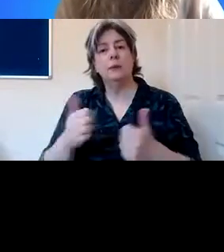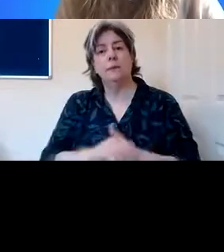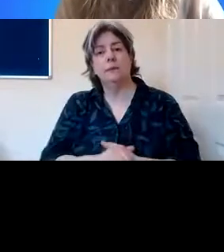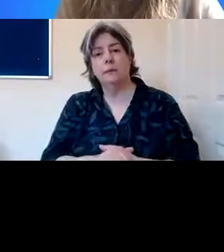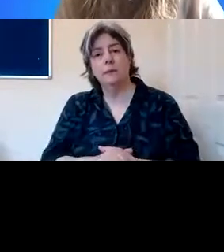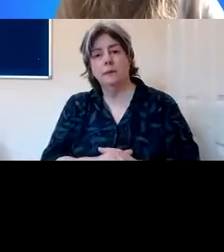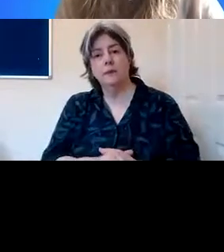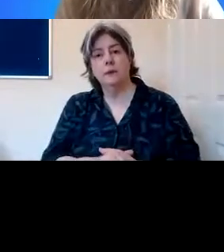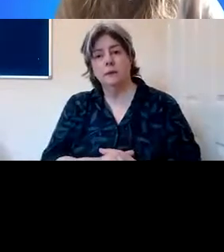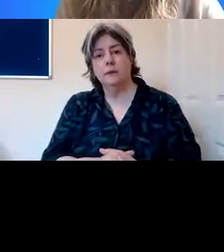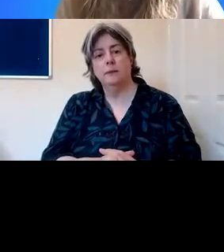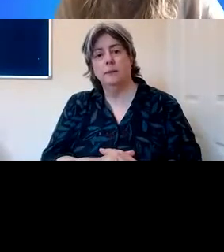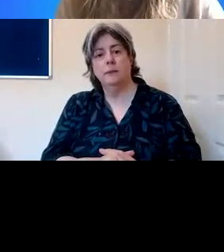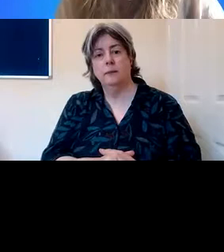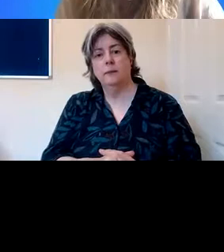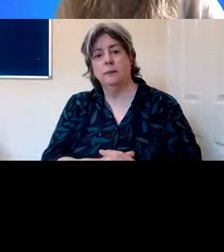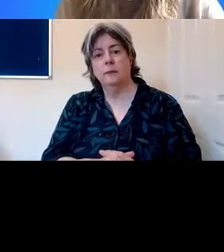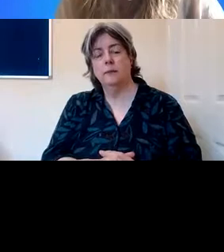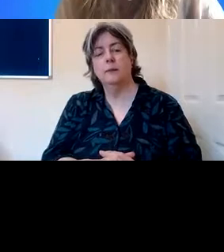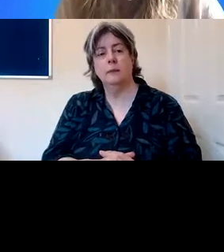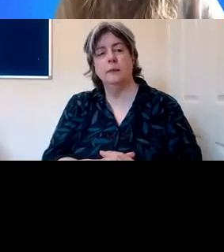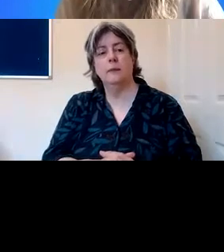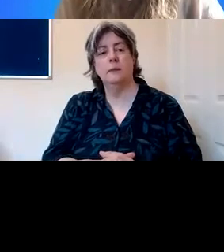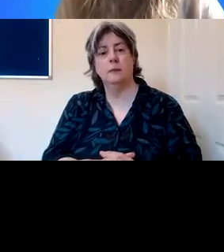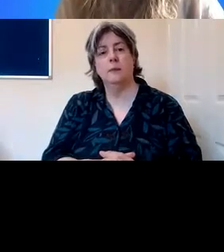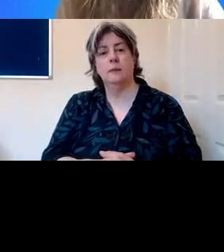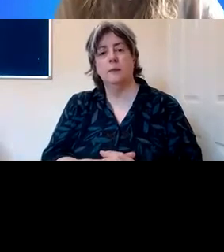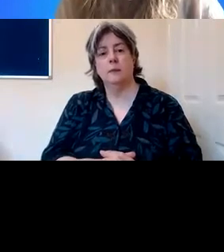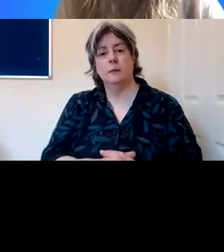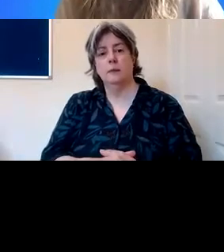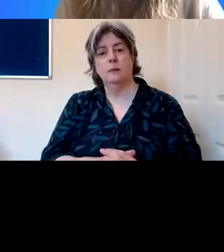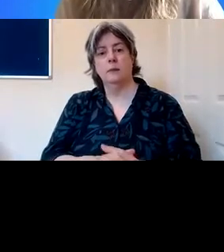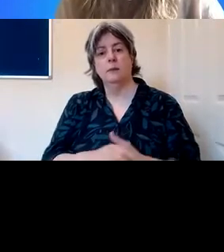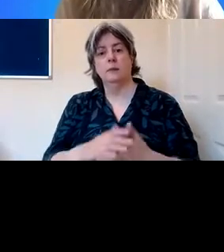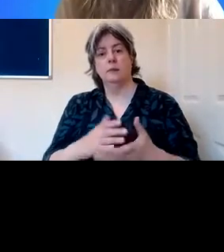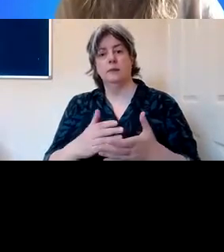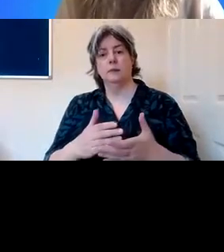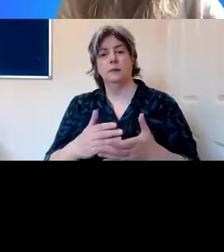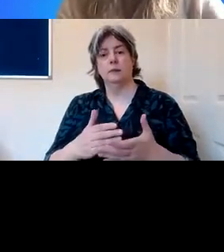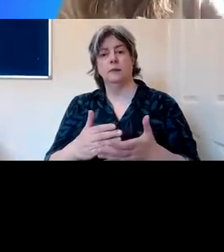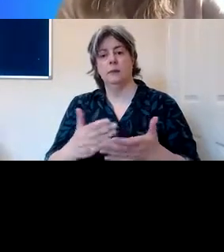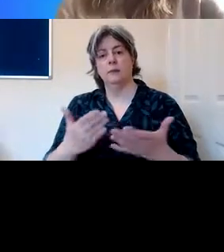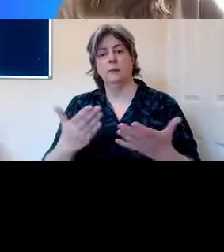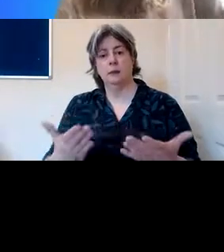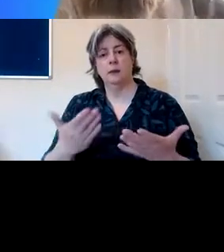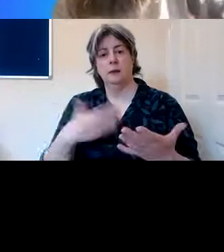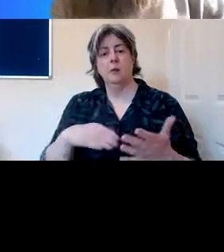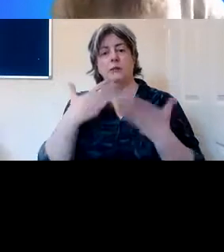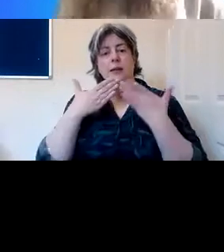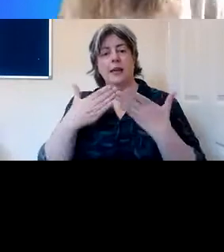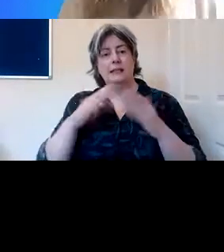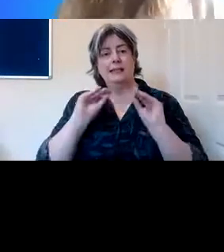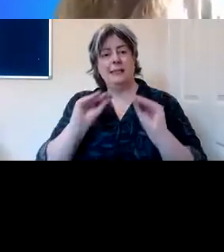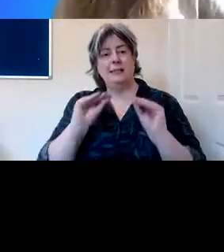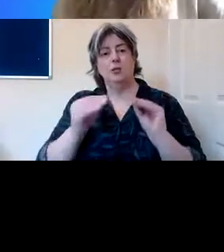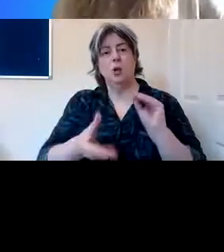just also like to pay tribute to you yourselves and teachers, learners, and school leaders for their continued work